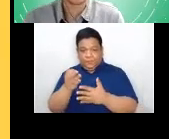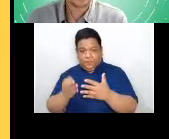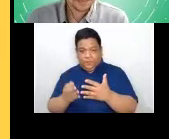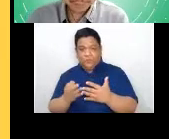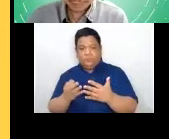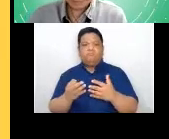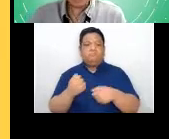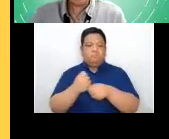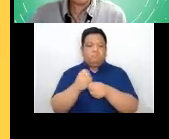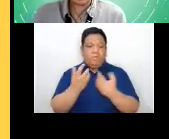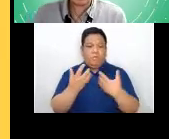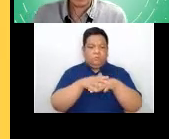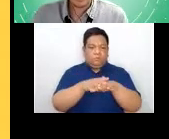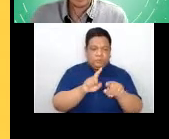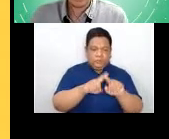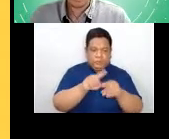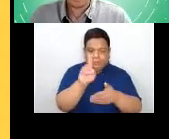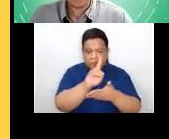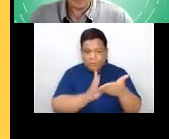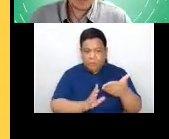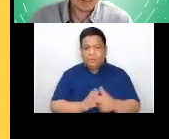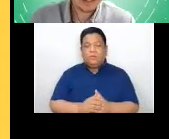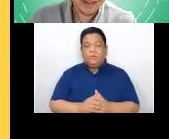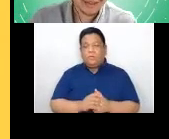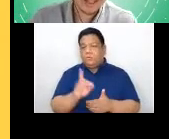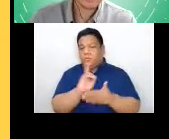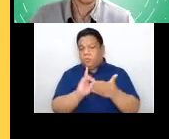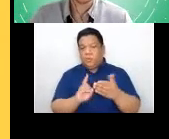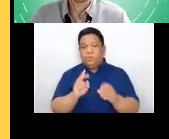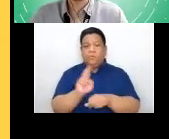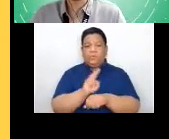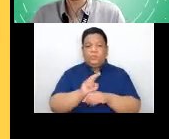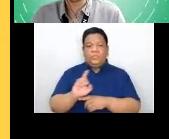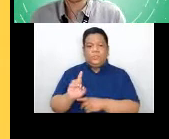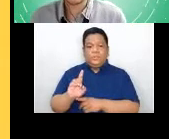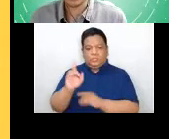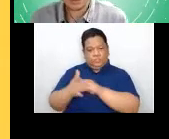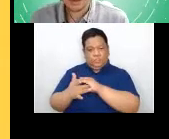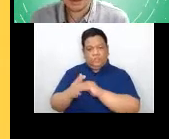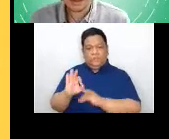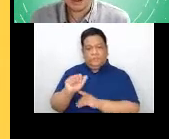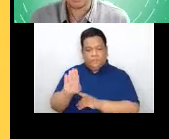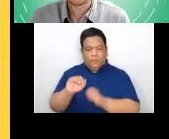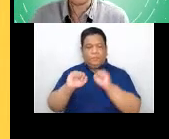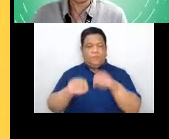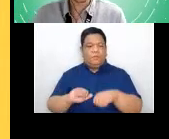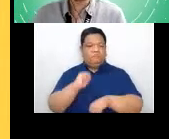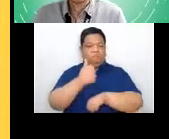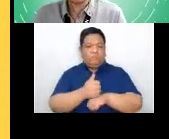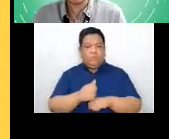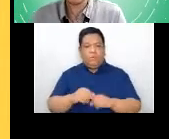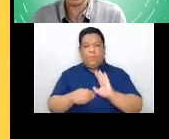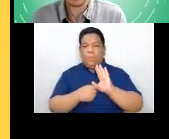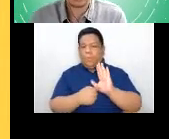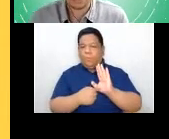these. We've designed, using digital fabrication, for example, scale models. Even using